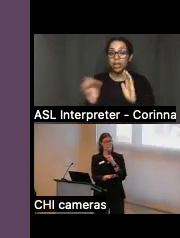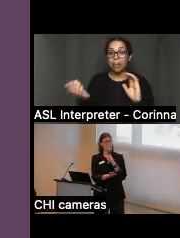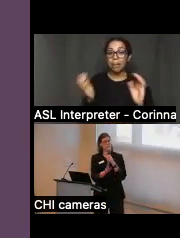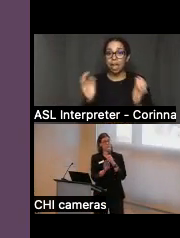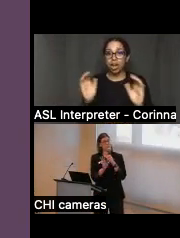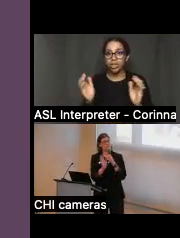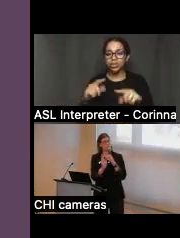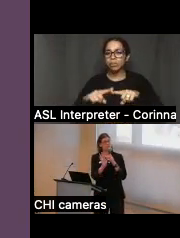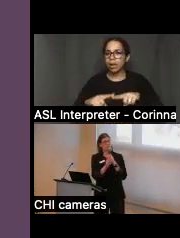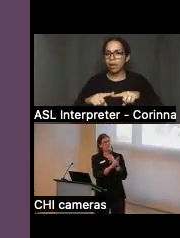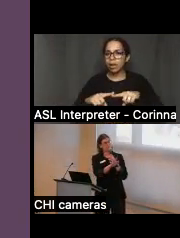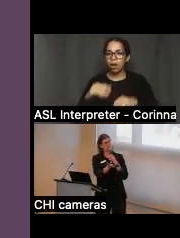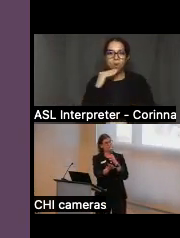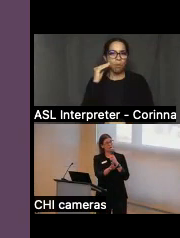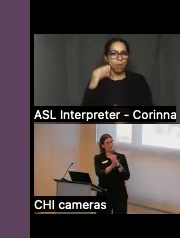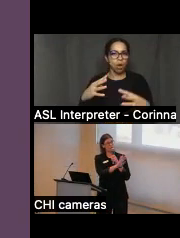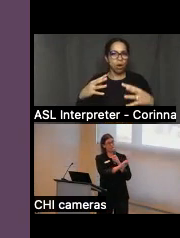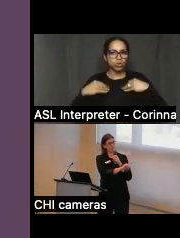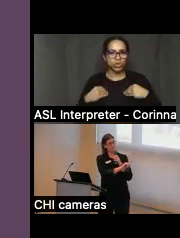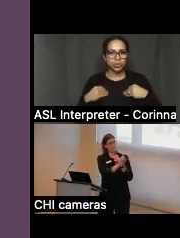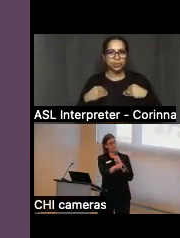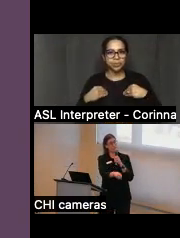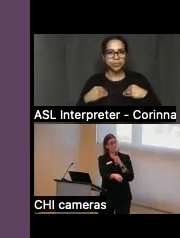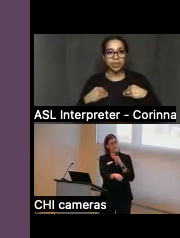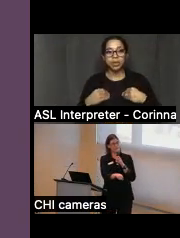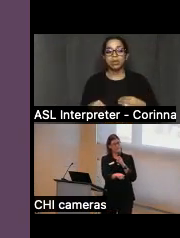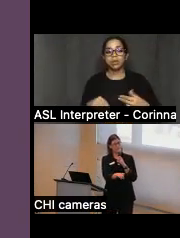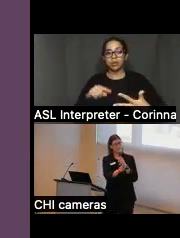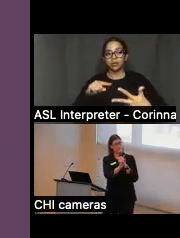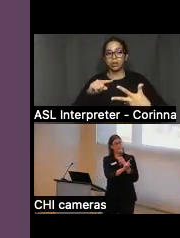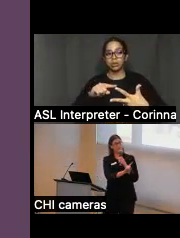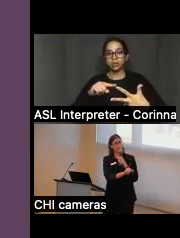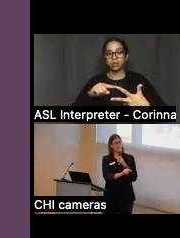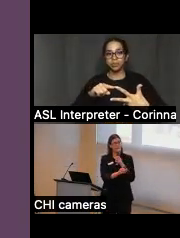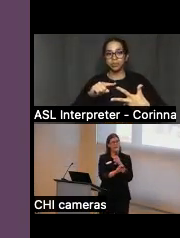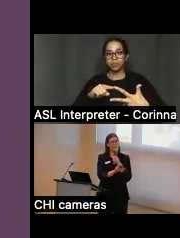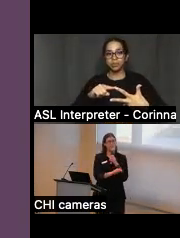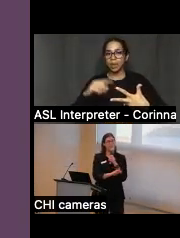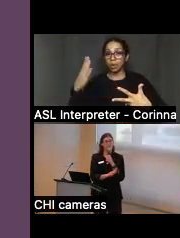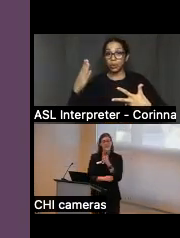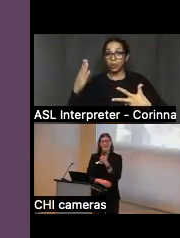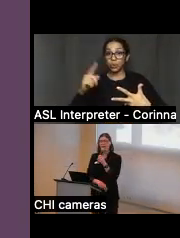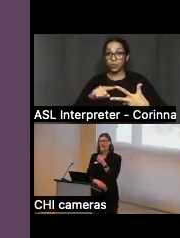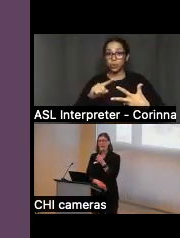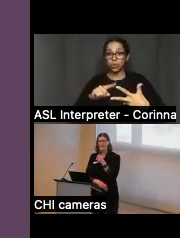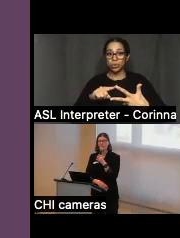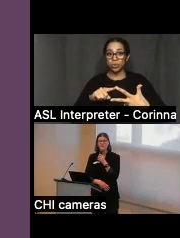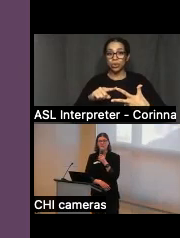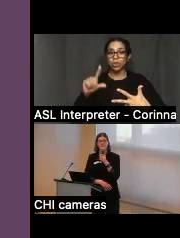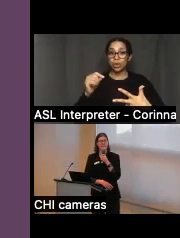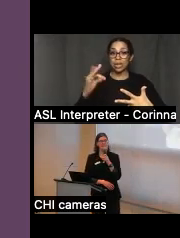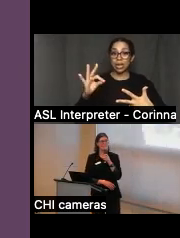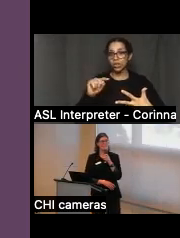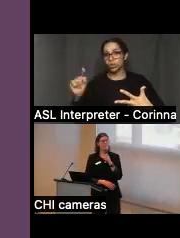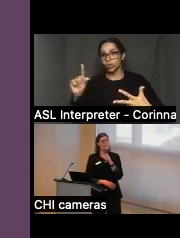ownership. So in the middle bar between 2019 and 2023, the blue bar, that is the Colorado average for